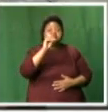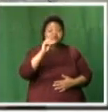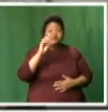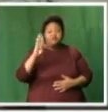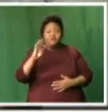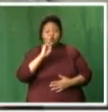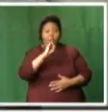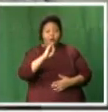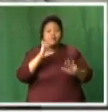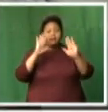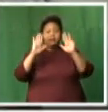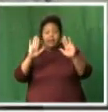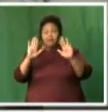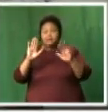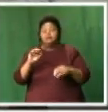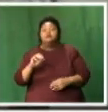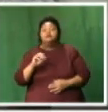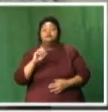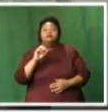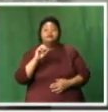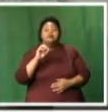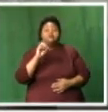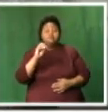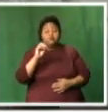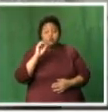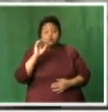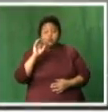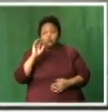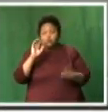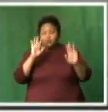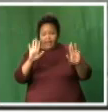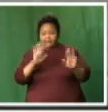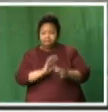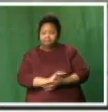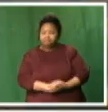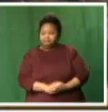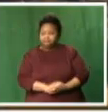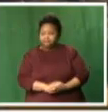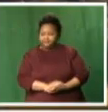76041959. Umbiko uhlanganiswe ngithembelihle Magutsho eMdumezulu.